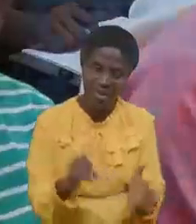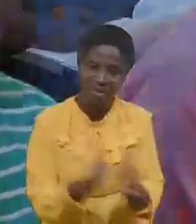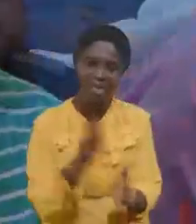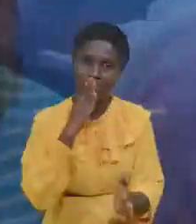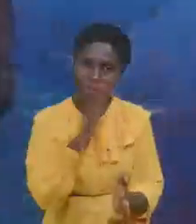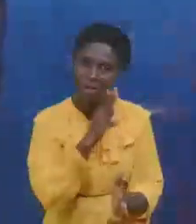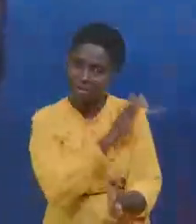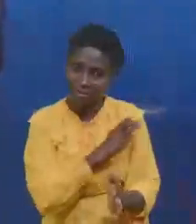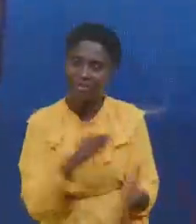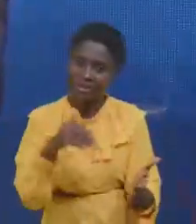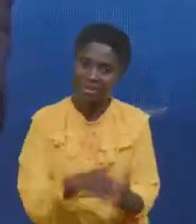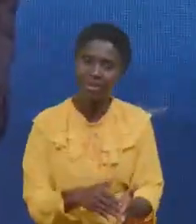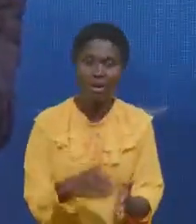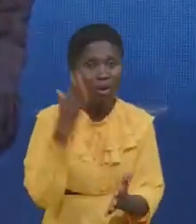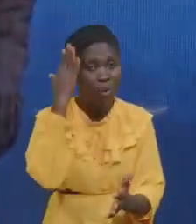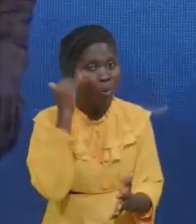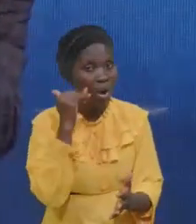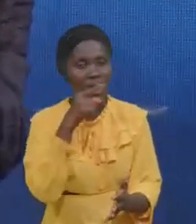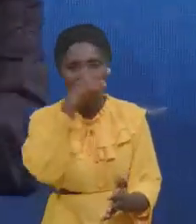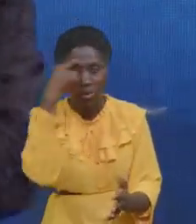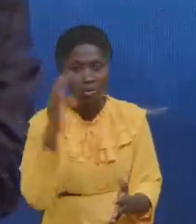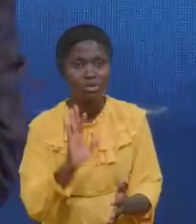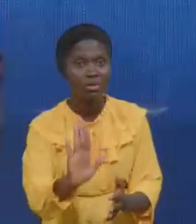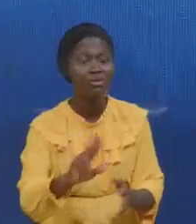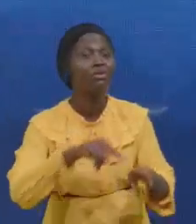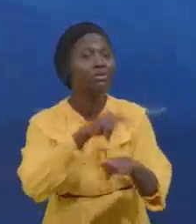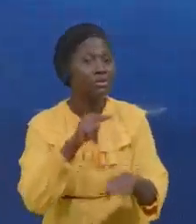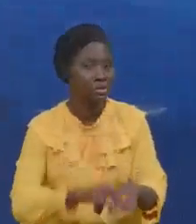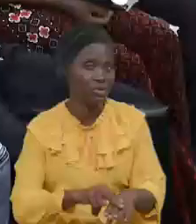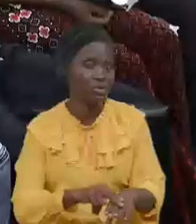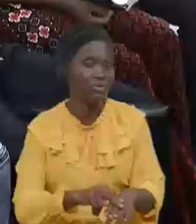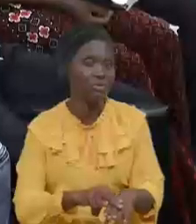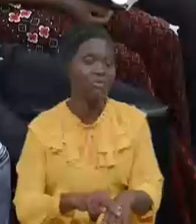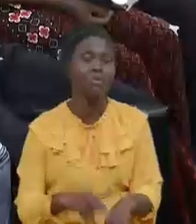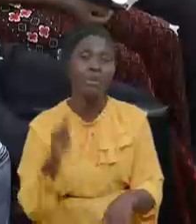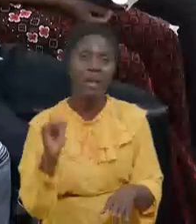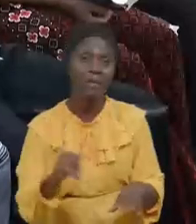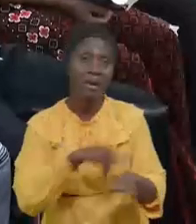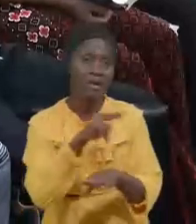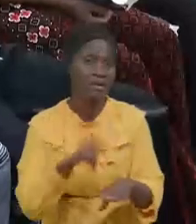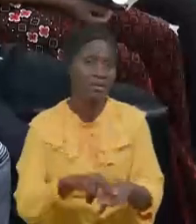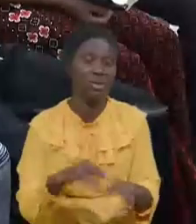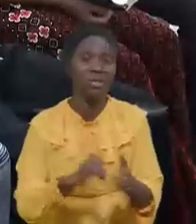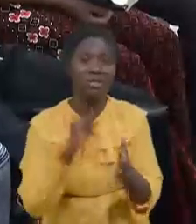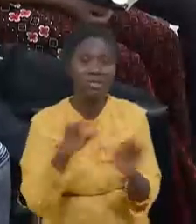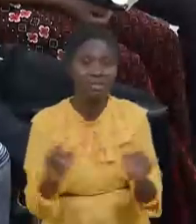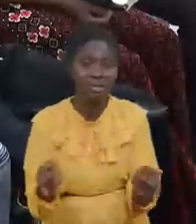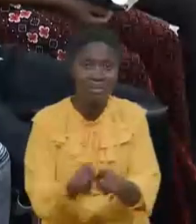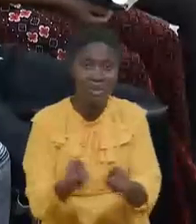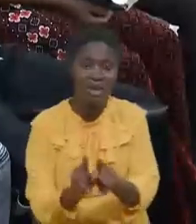character. Why? Your nature. By nature, it's like a fish